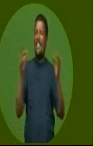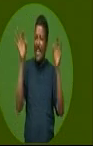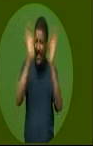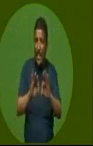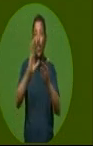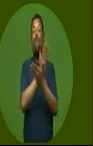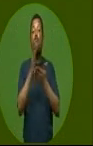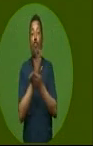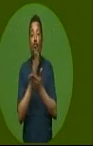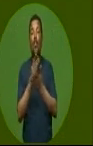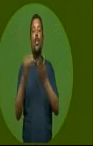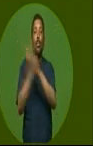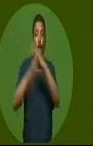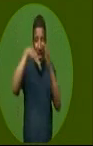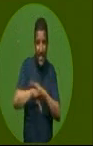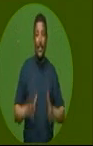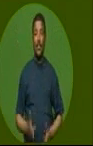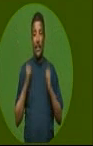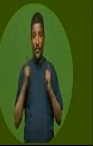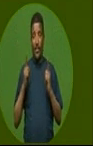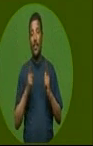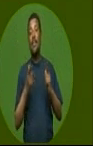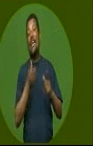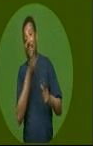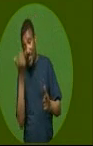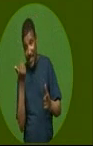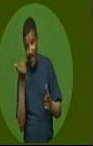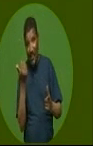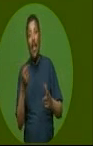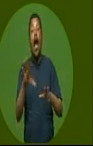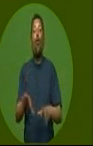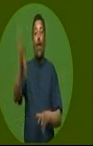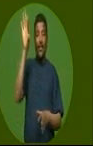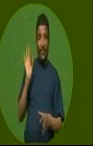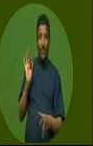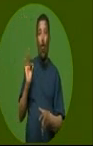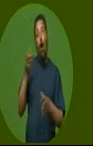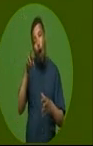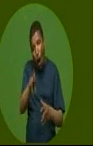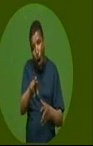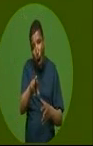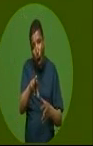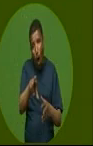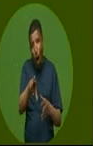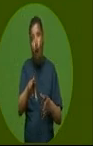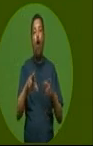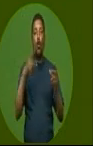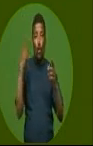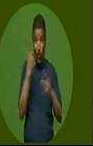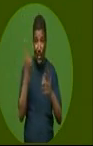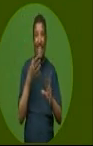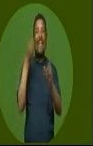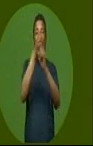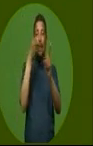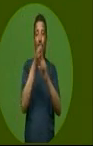necessarily involves domestic residents either acquiring or conceding